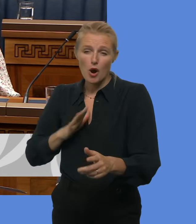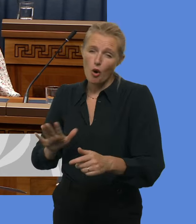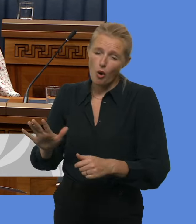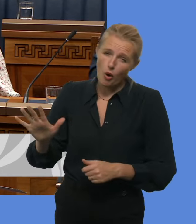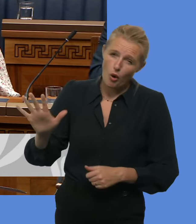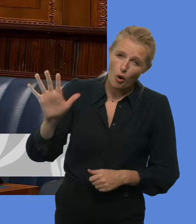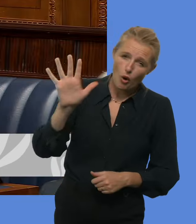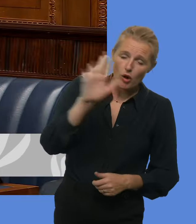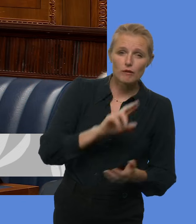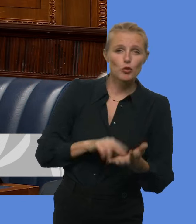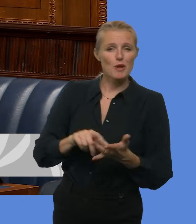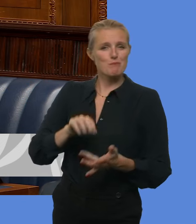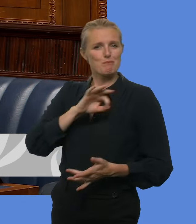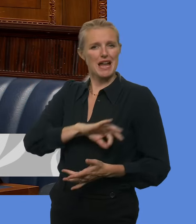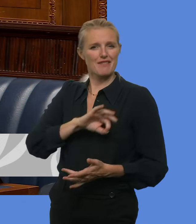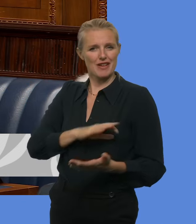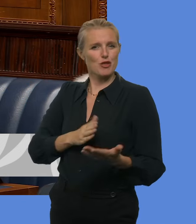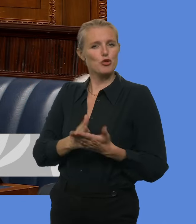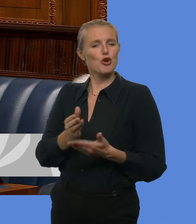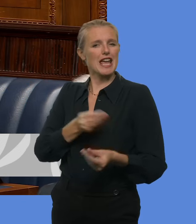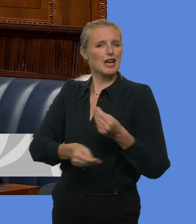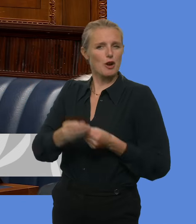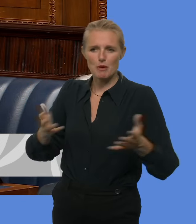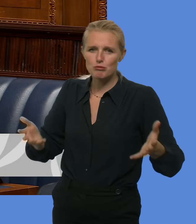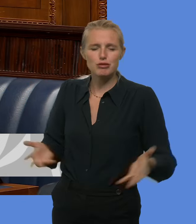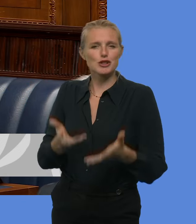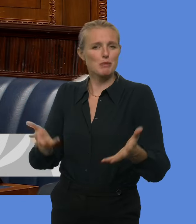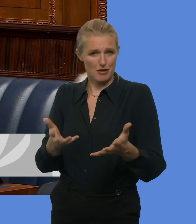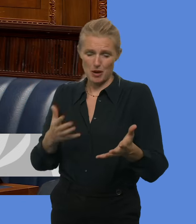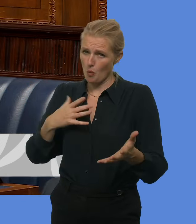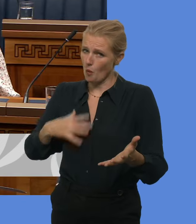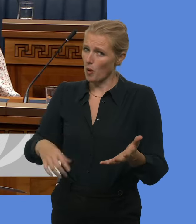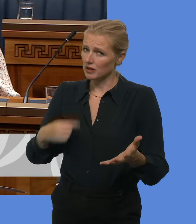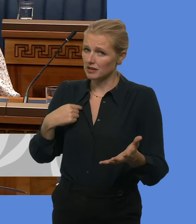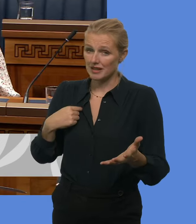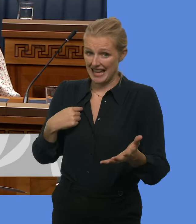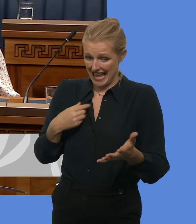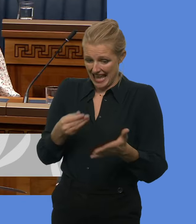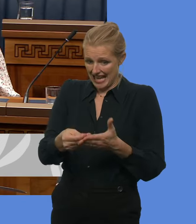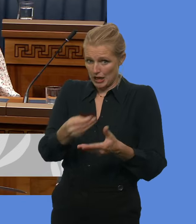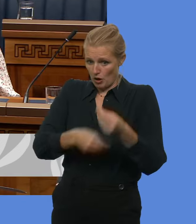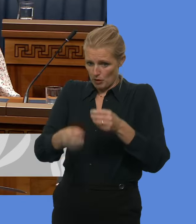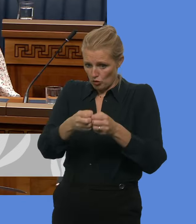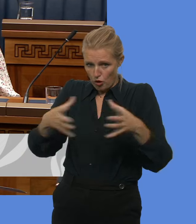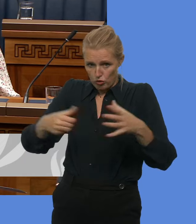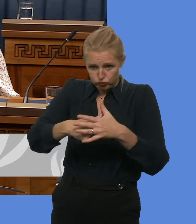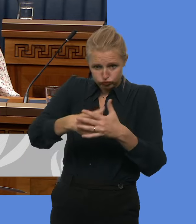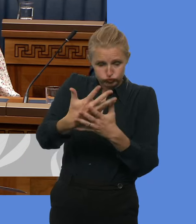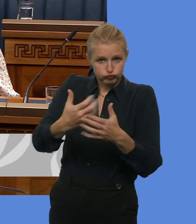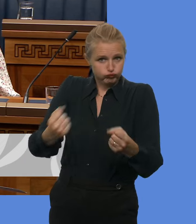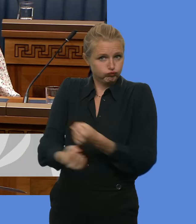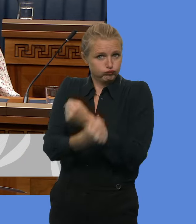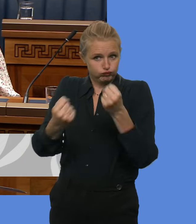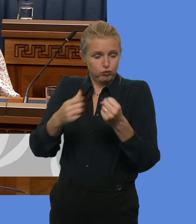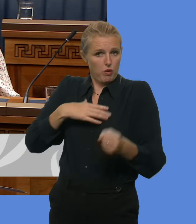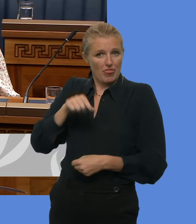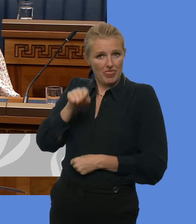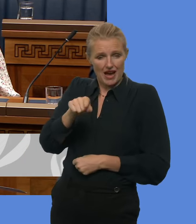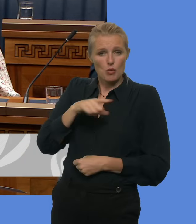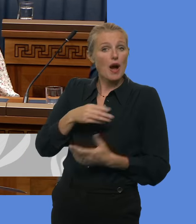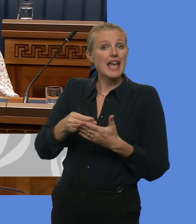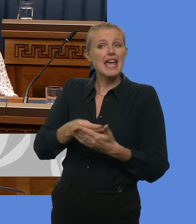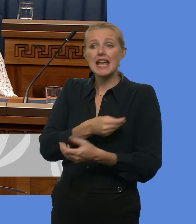Northern Ireland to benefit from economic prosperity. Our focus is on that economic growth. We recognise that economic growth is